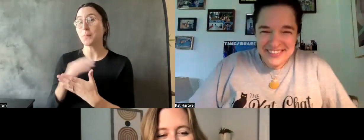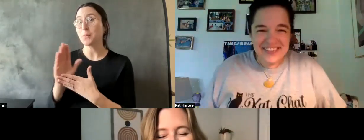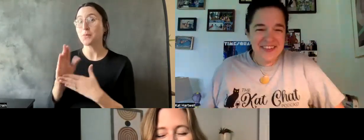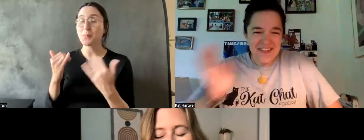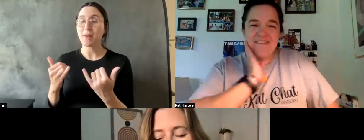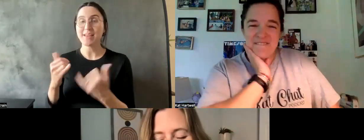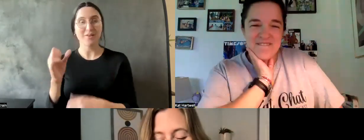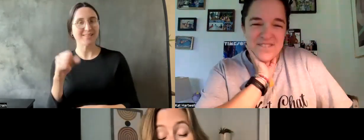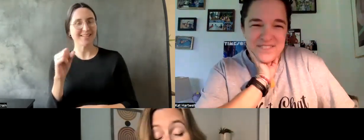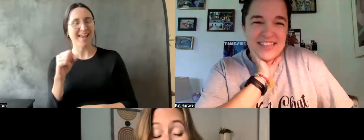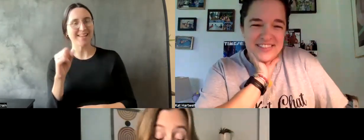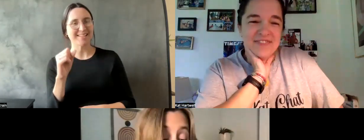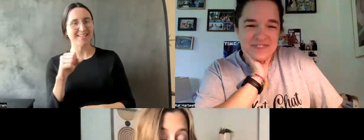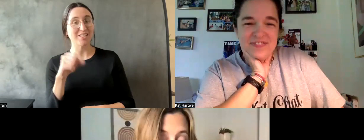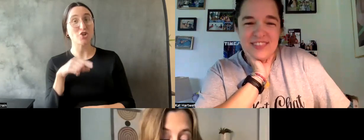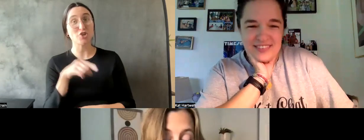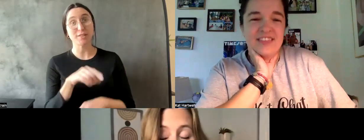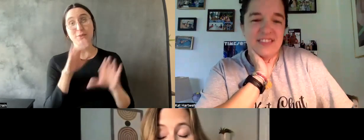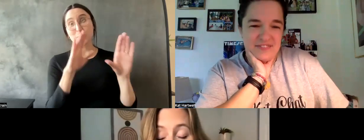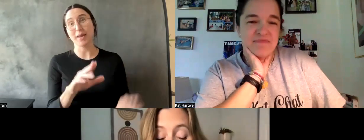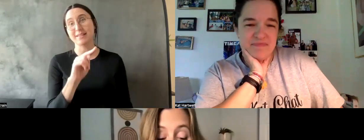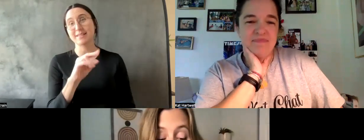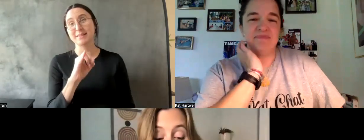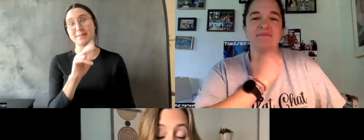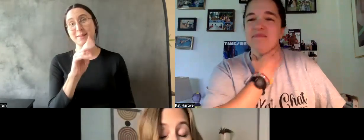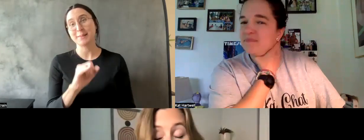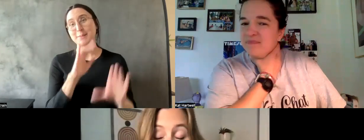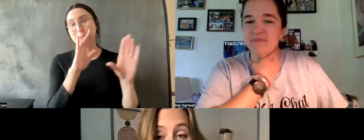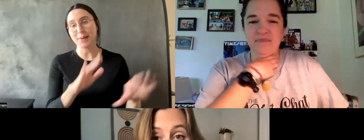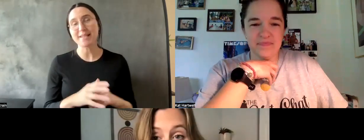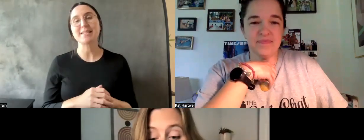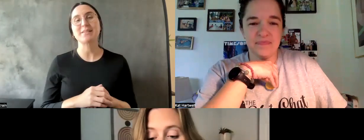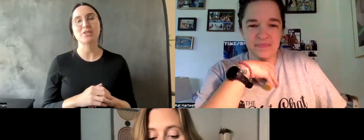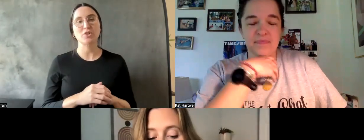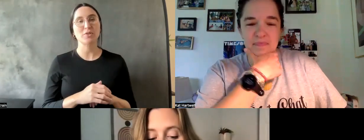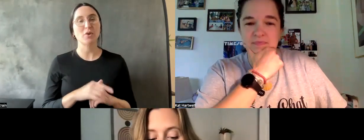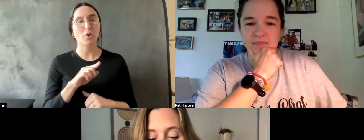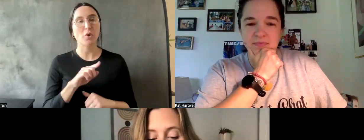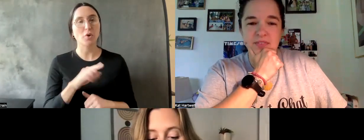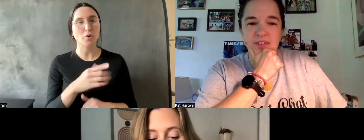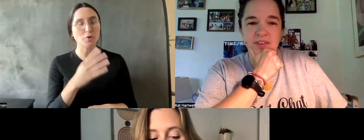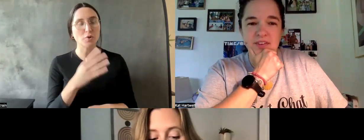Yeah, absolutely. Yeah, she's great. She has quite the story.